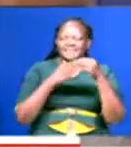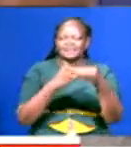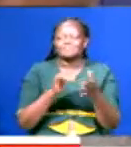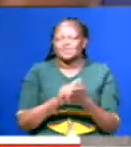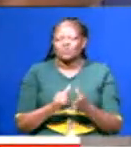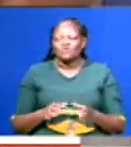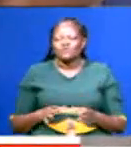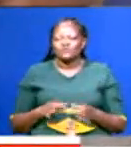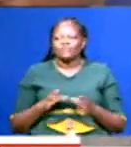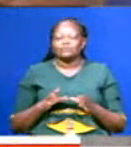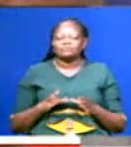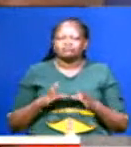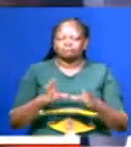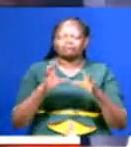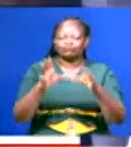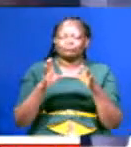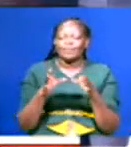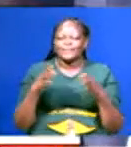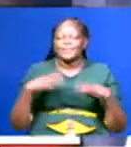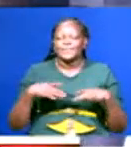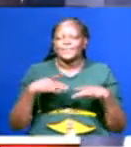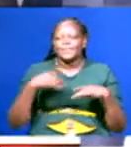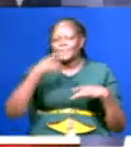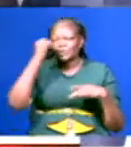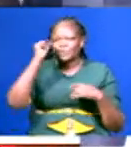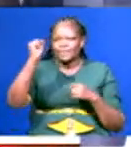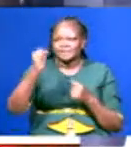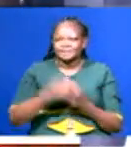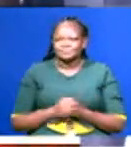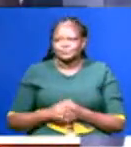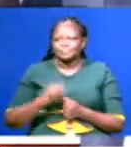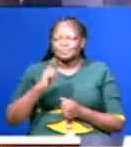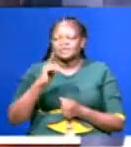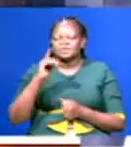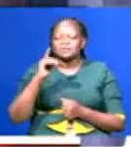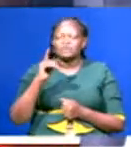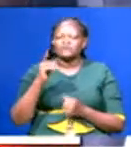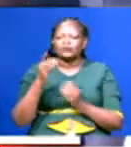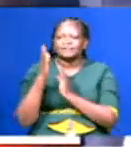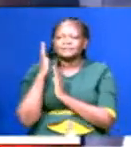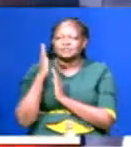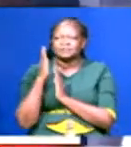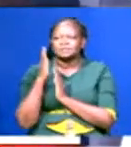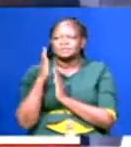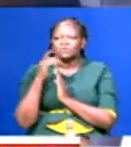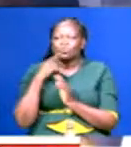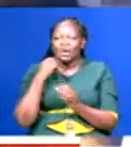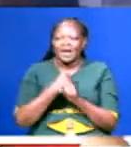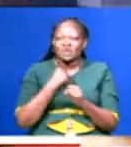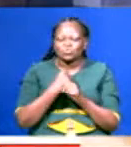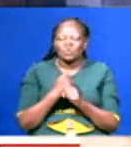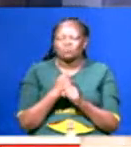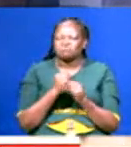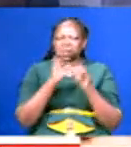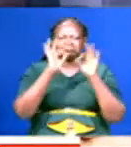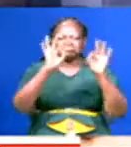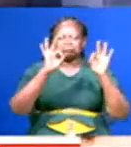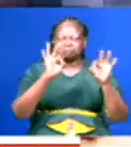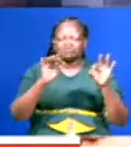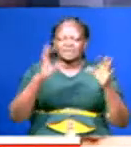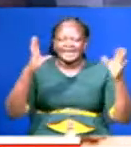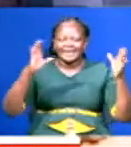wananchi kwa sababu ya siasa. Minister for Interior, who has worked with distinction for this great